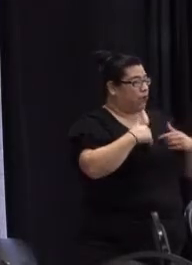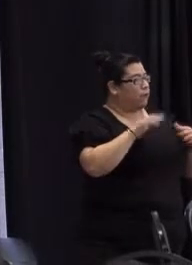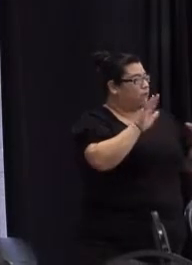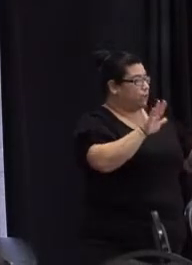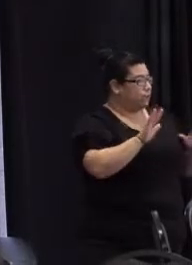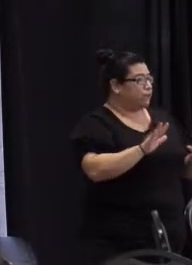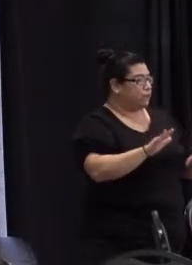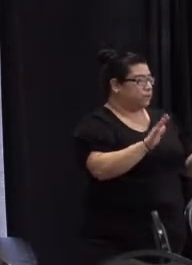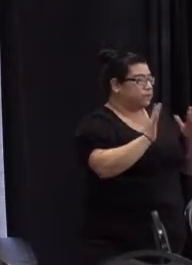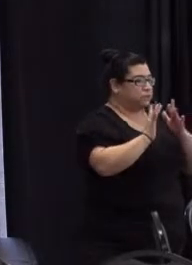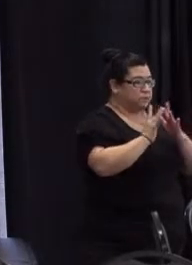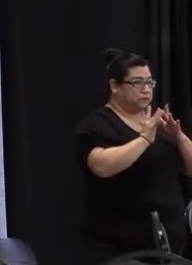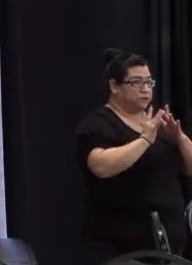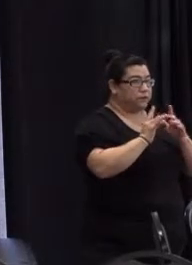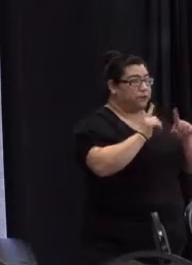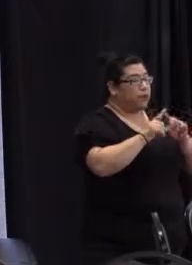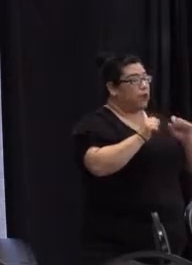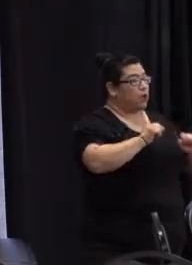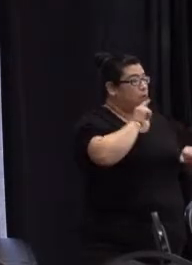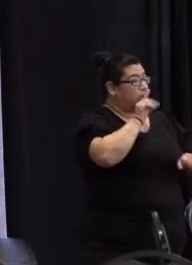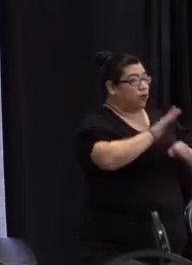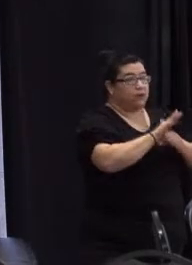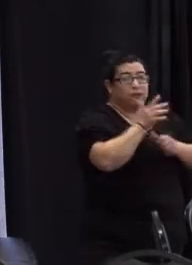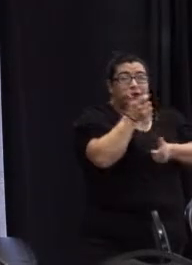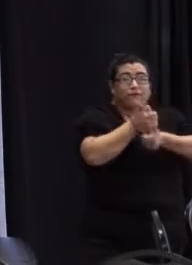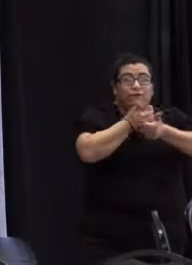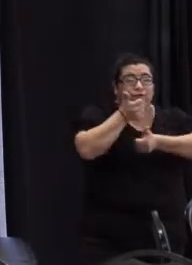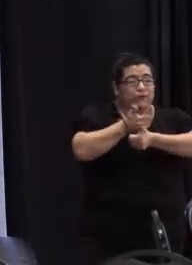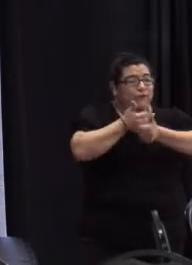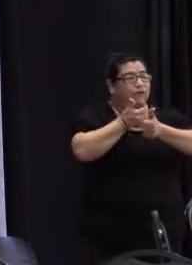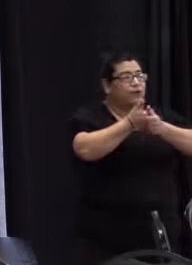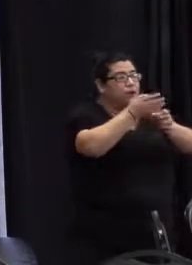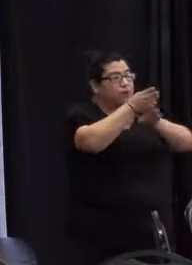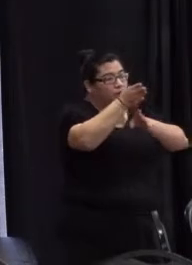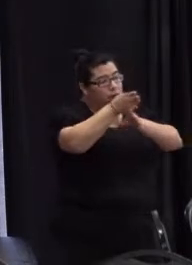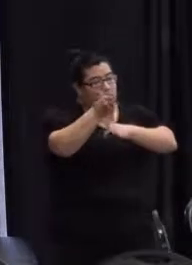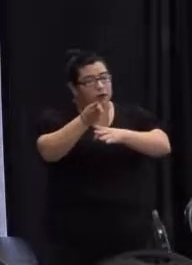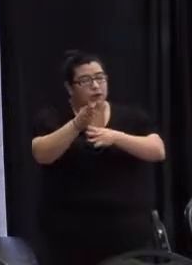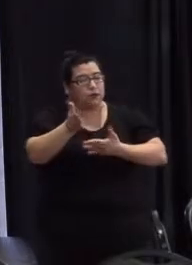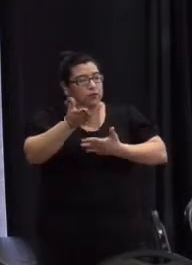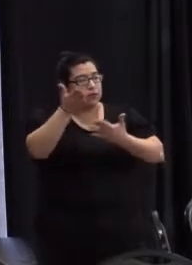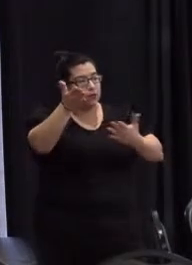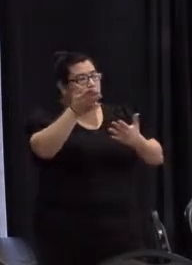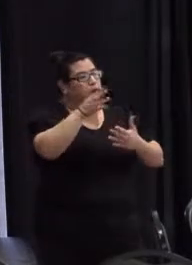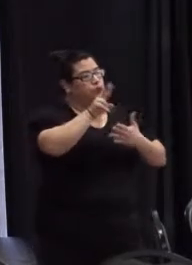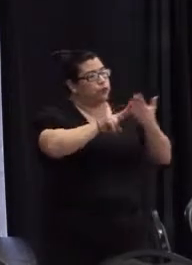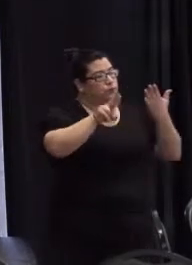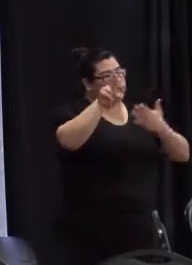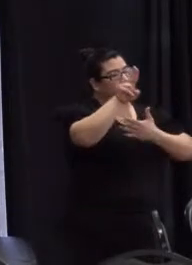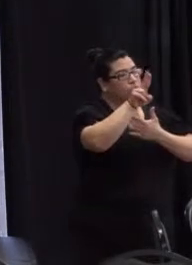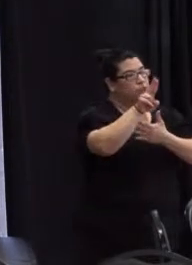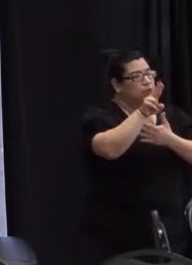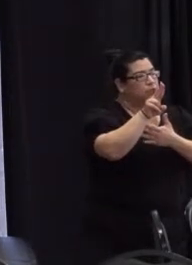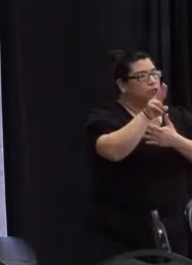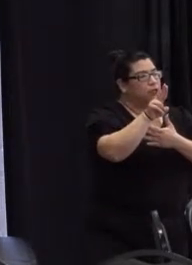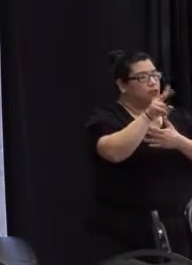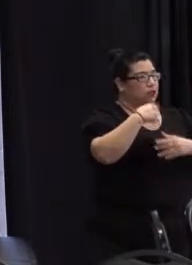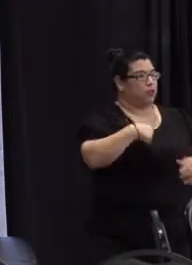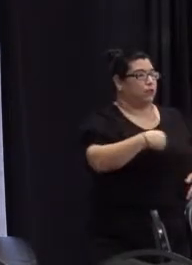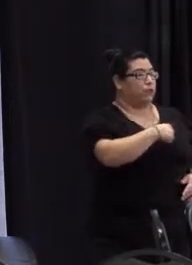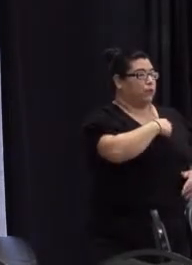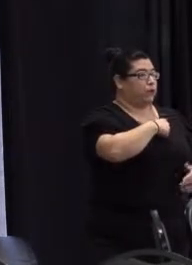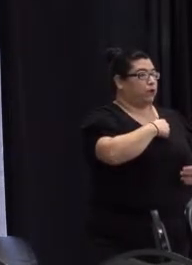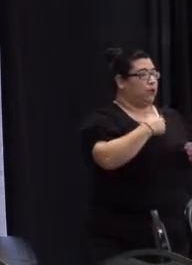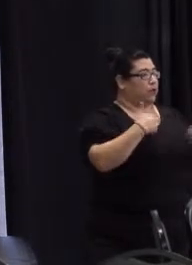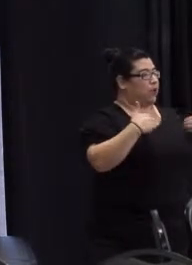much guarantee you that in almost every discipline offered by the universities that we